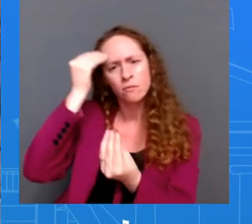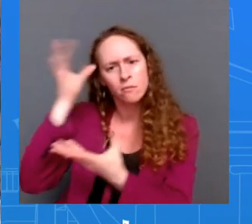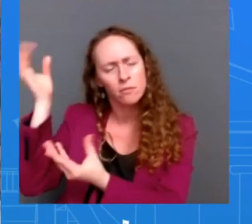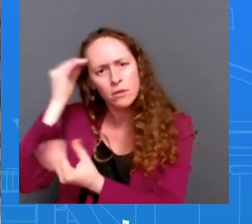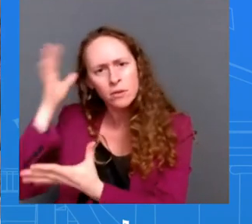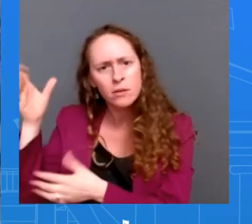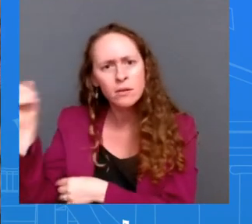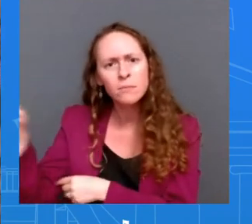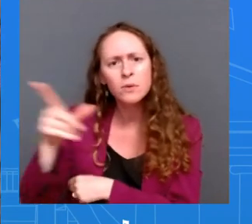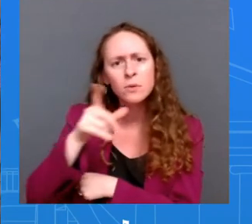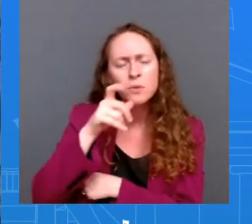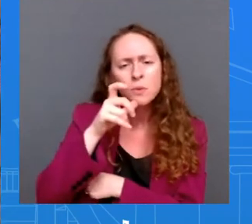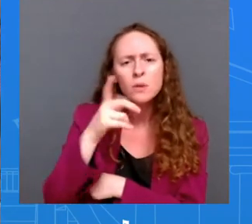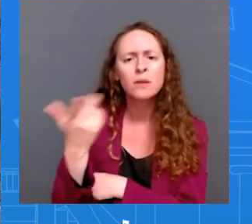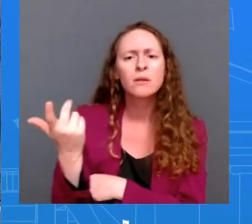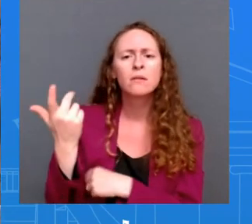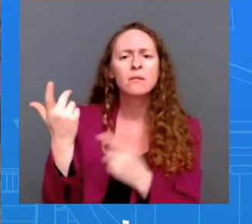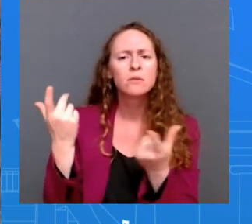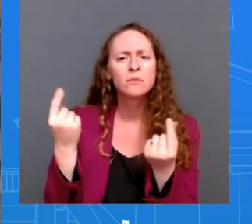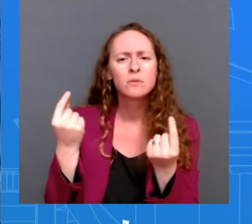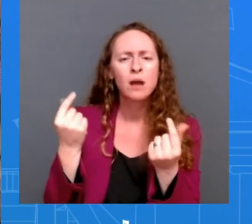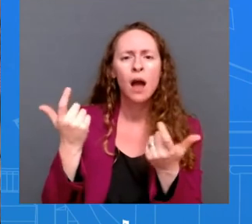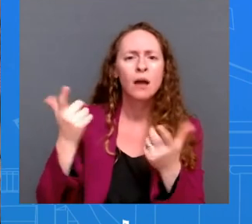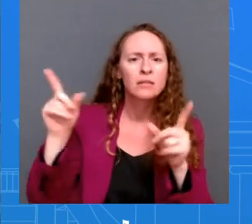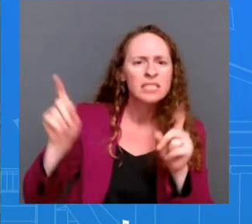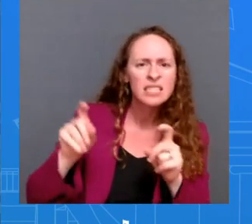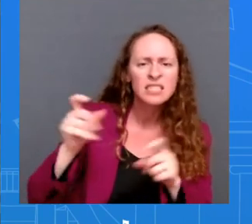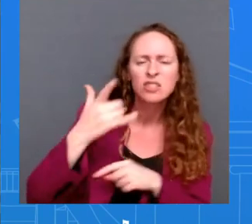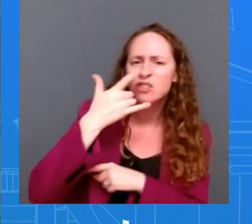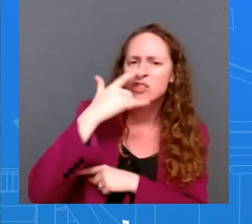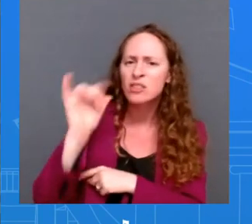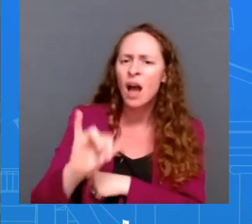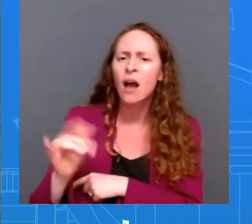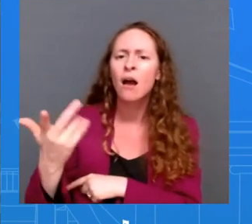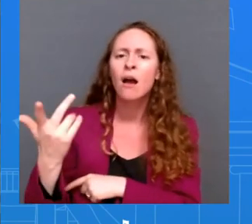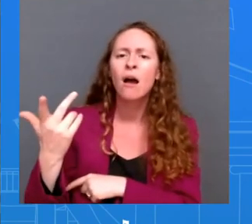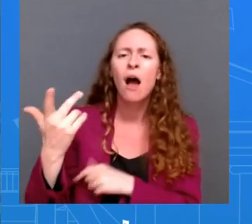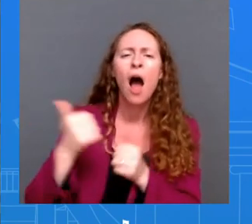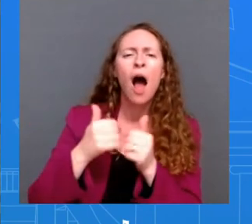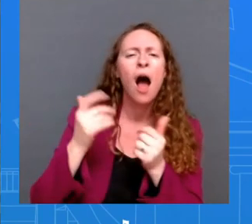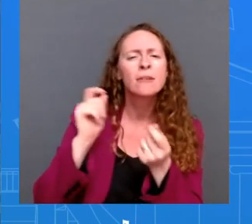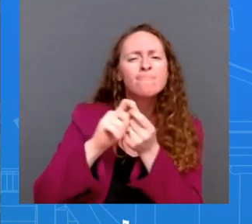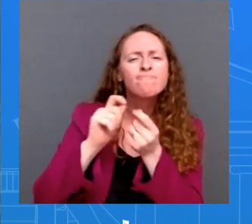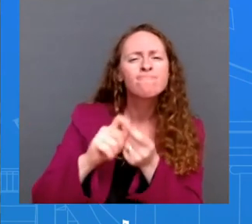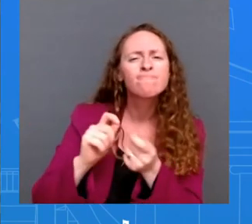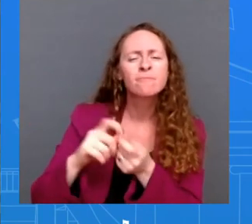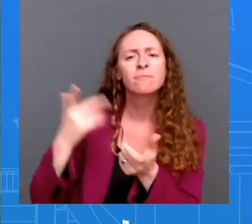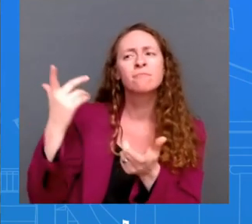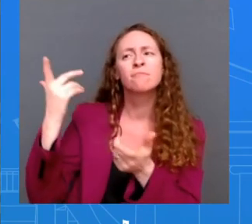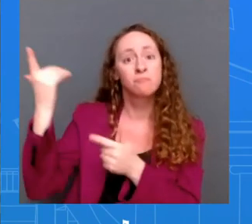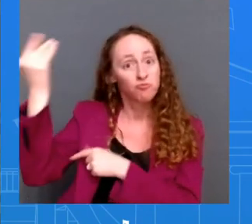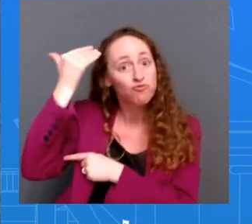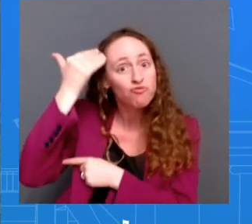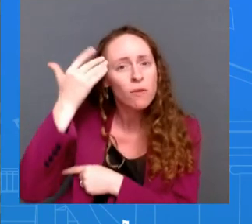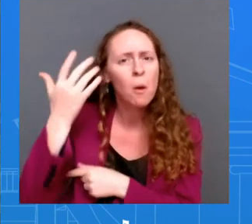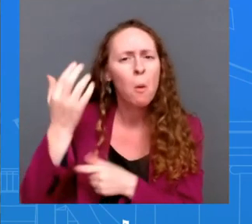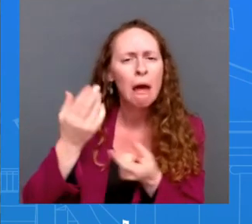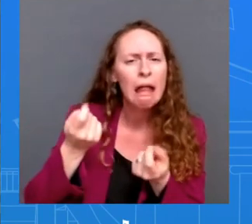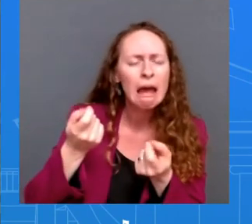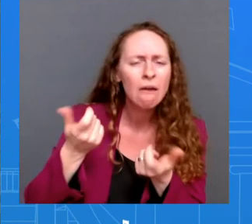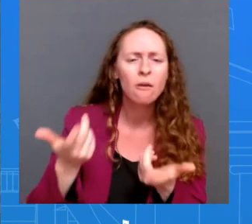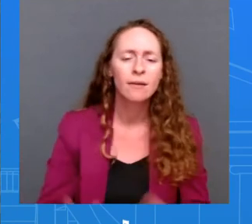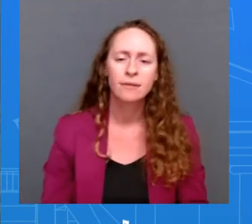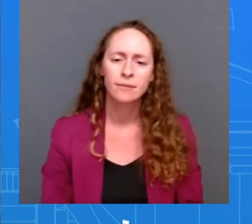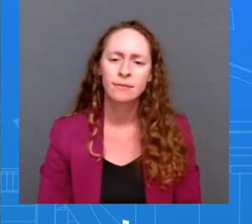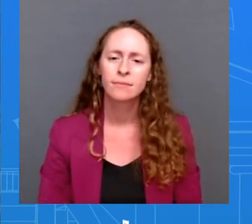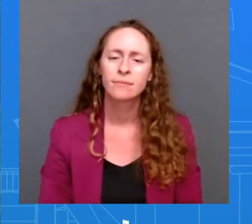How much is he getting updated on this? The president is regularly briefed on monkeypox. This is something that is top of